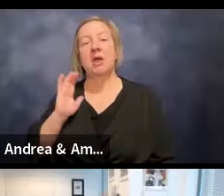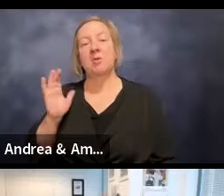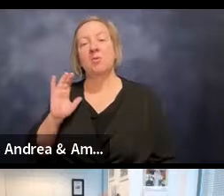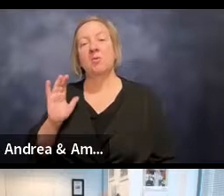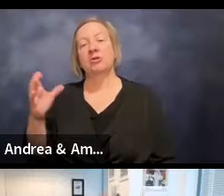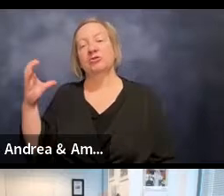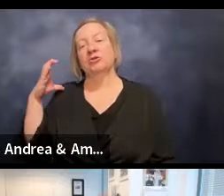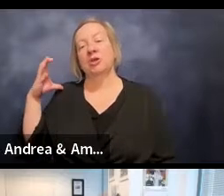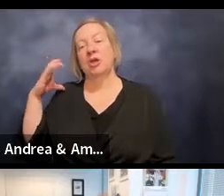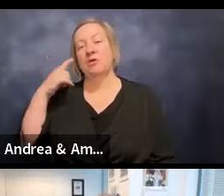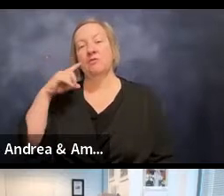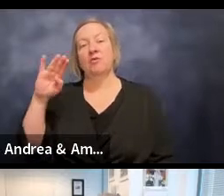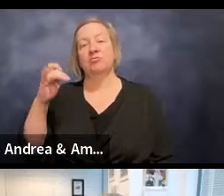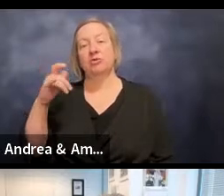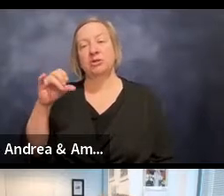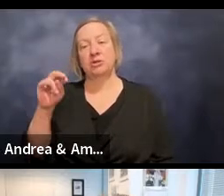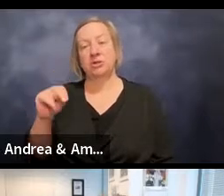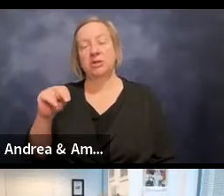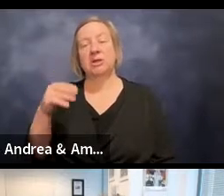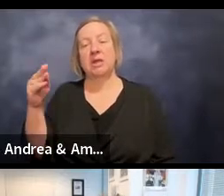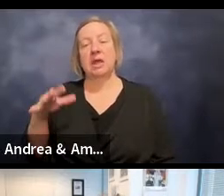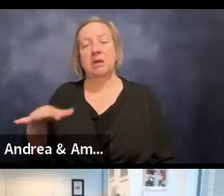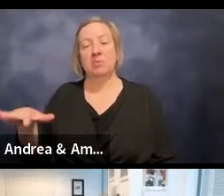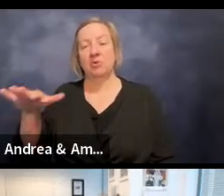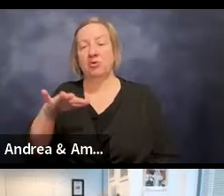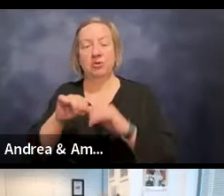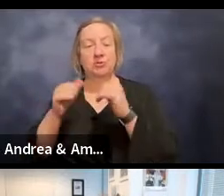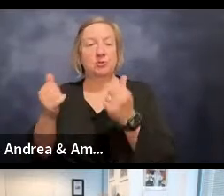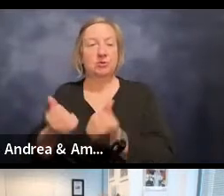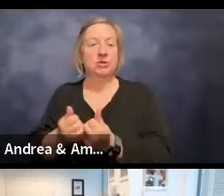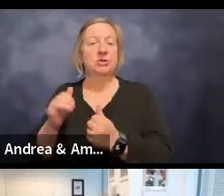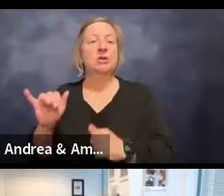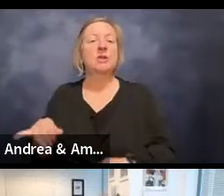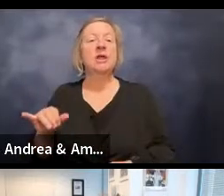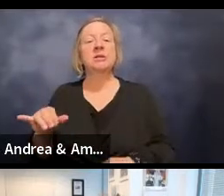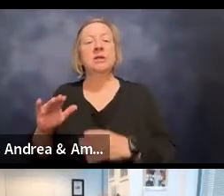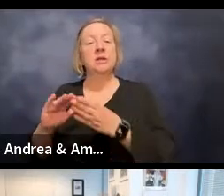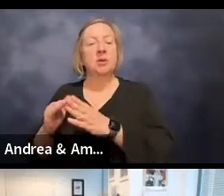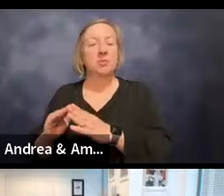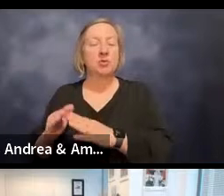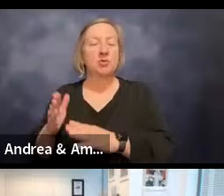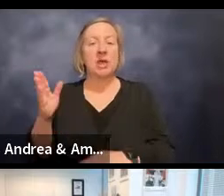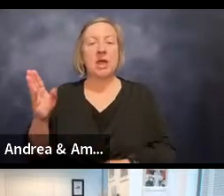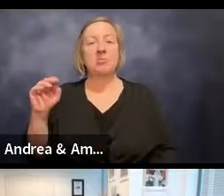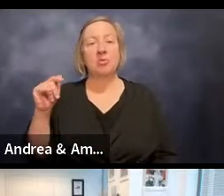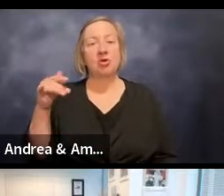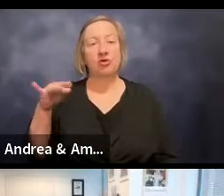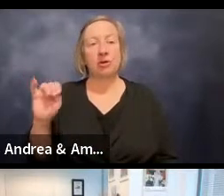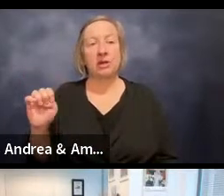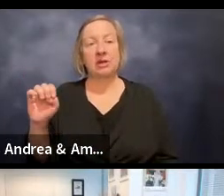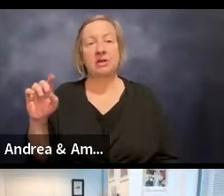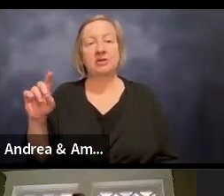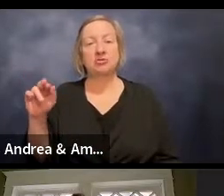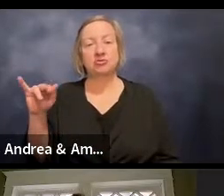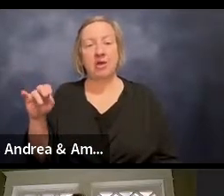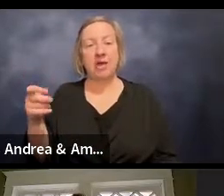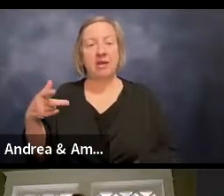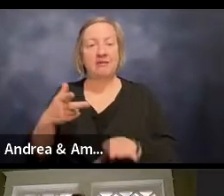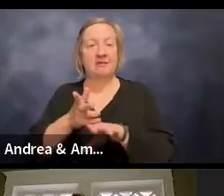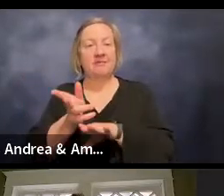Bridgeton Neighborhood Association, which is the community at the Marine Drive interchange, so